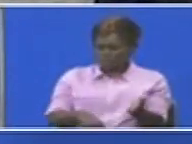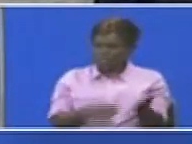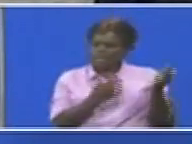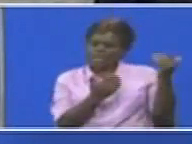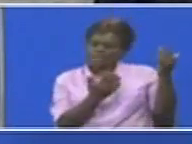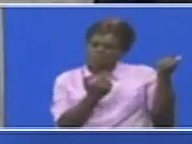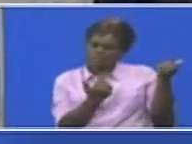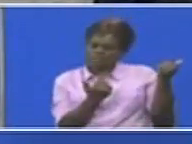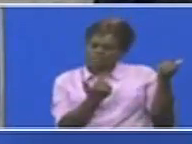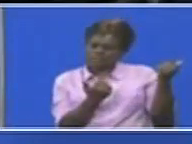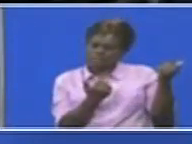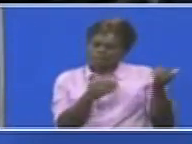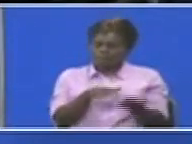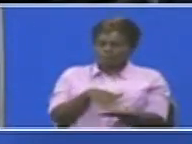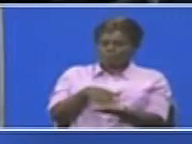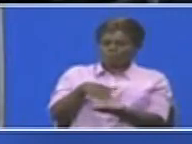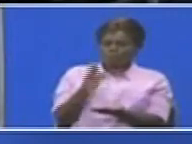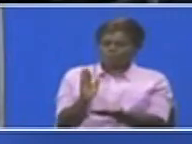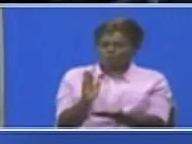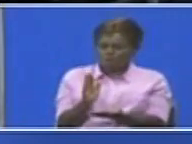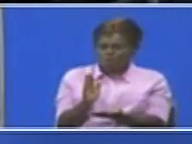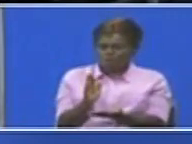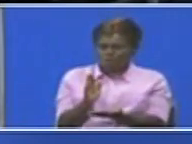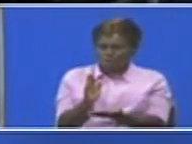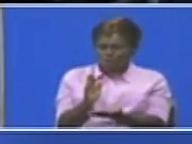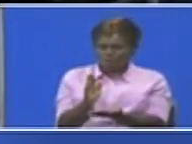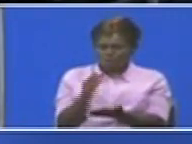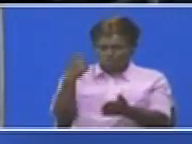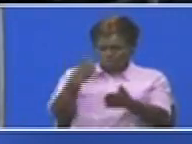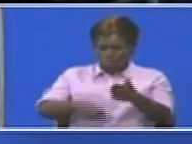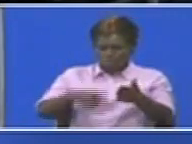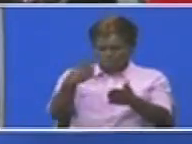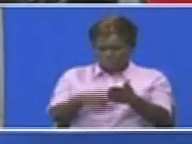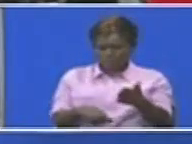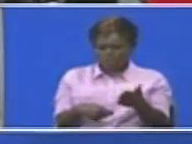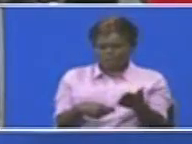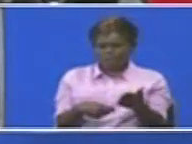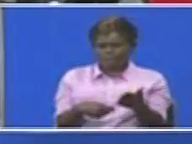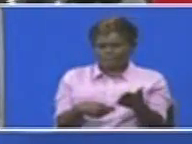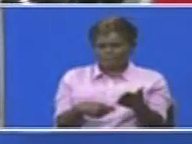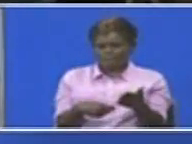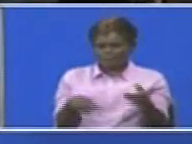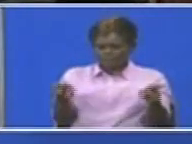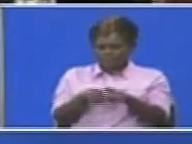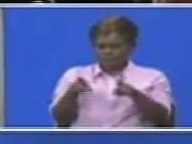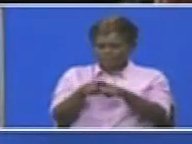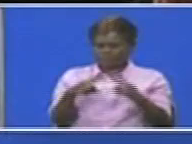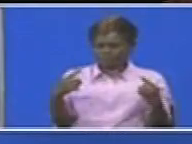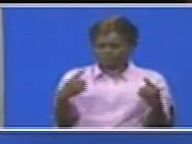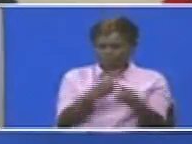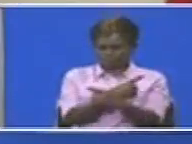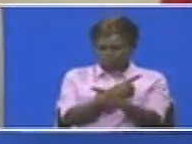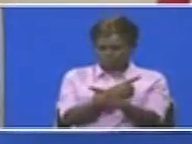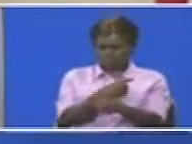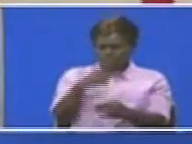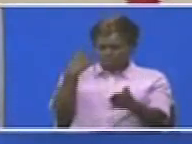expect no surprises in terms of the pricing for next week. Mm-hmm. Despite the revised excise tax levied